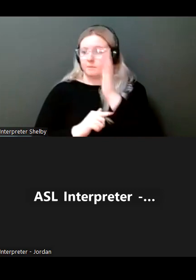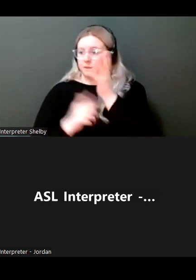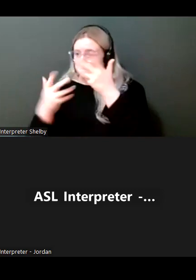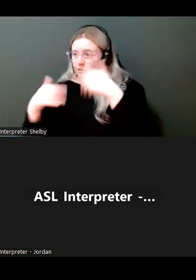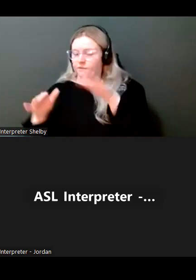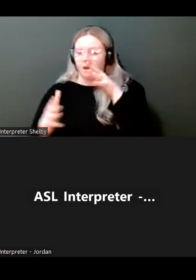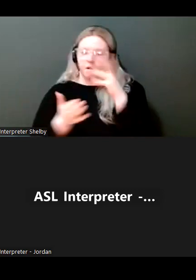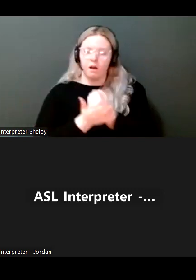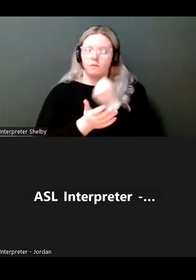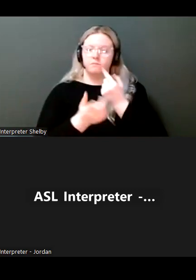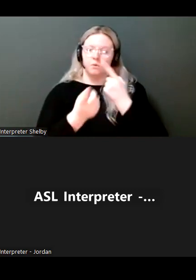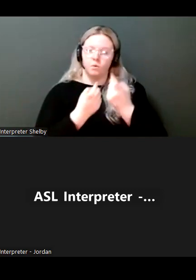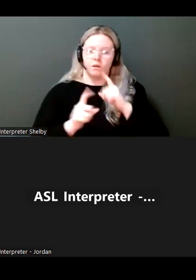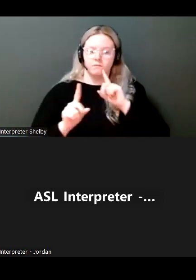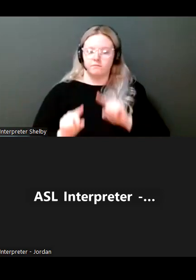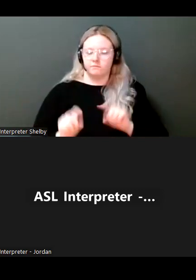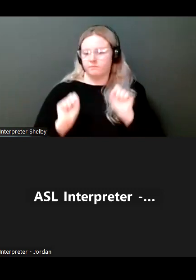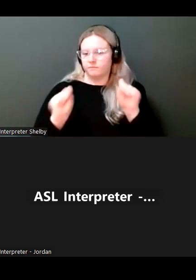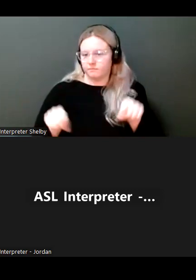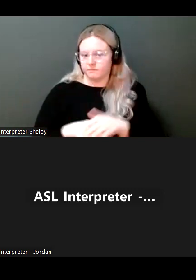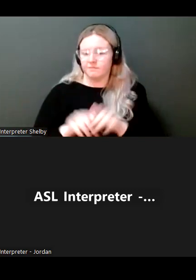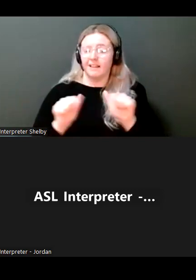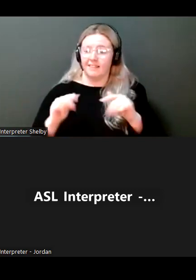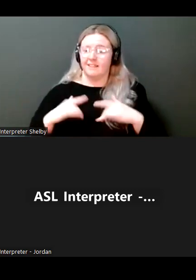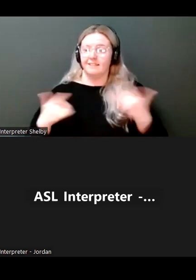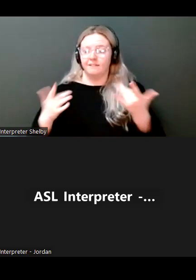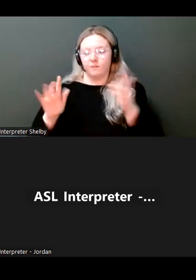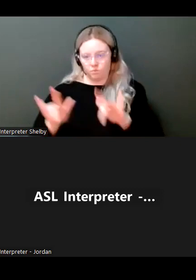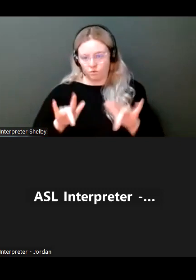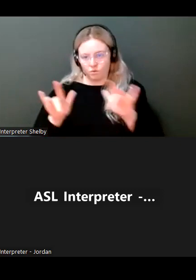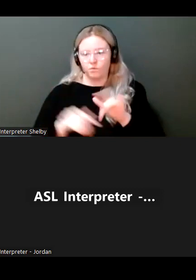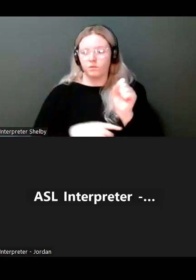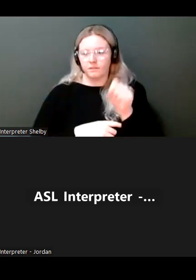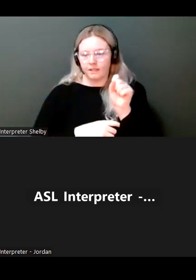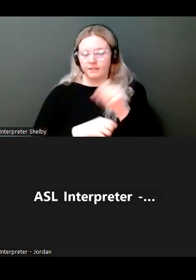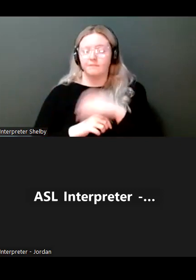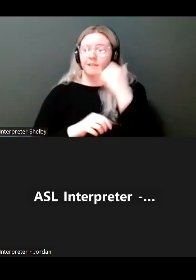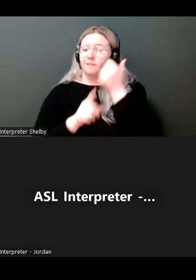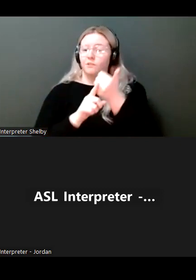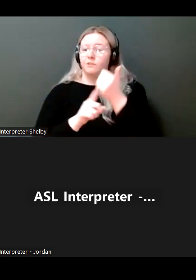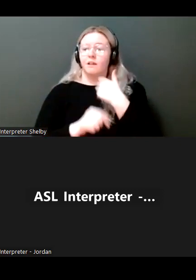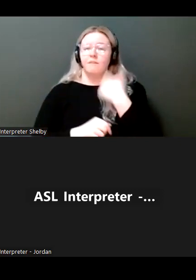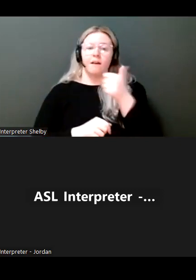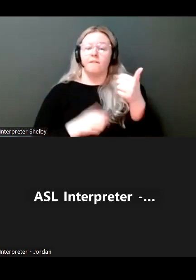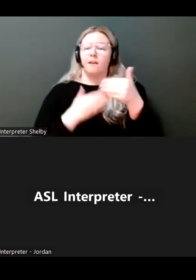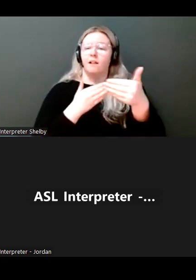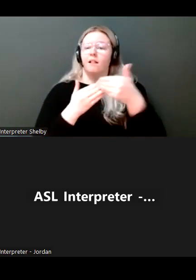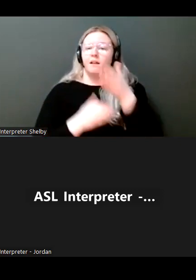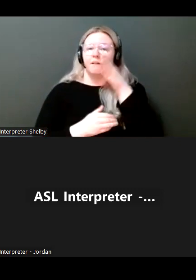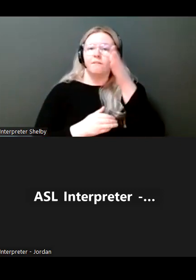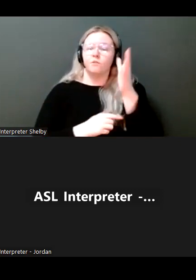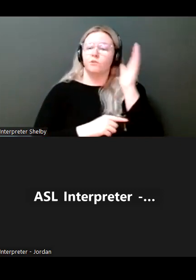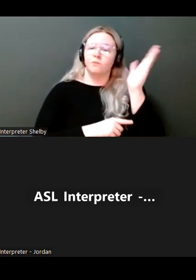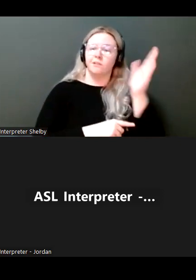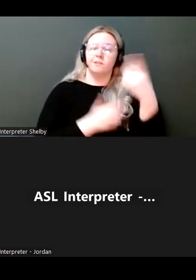well. This session is being recorded. And if you have any presentation requests or topics of interest,